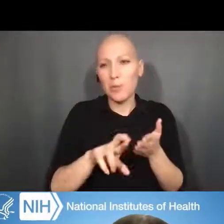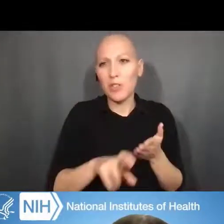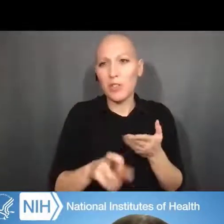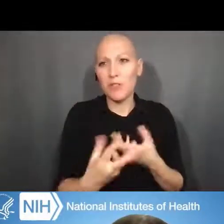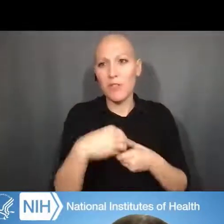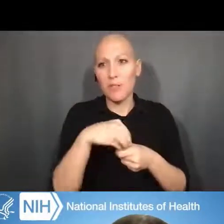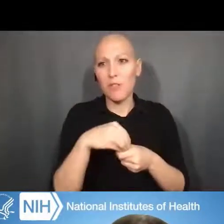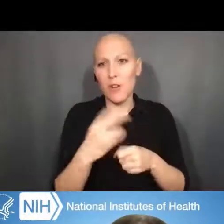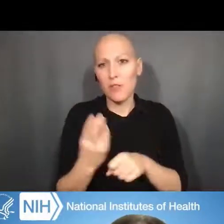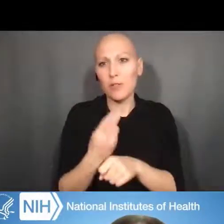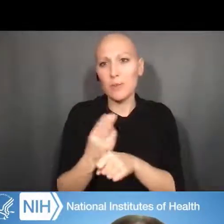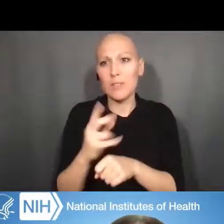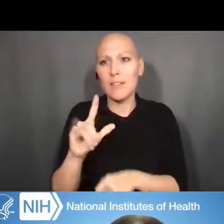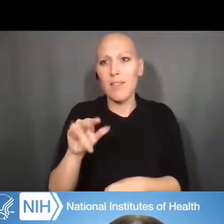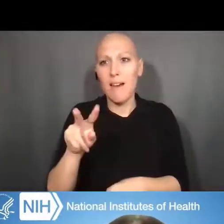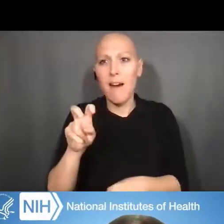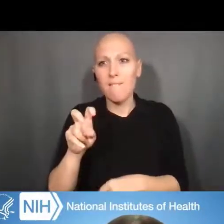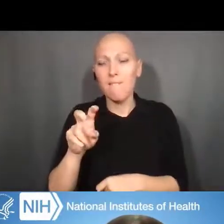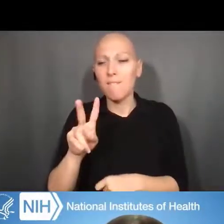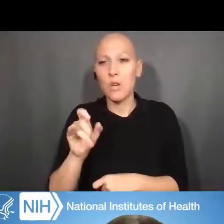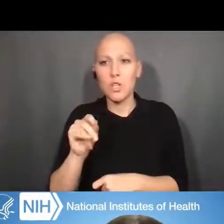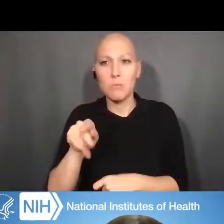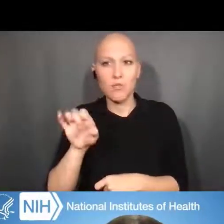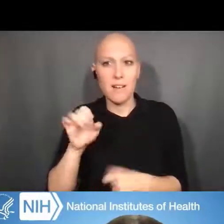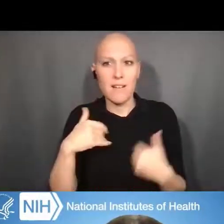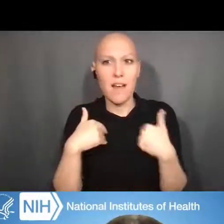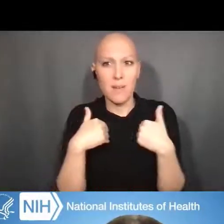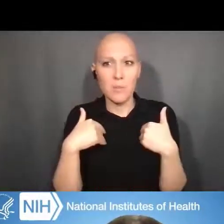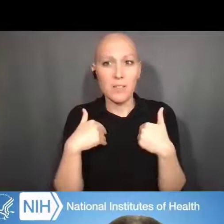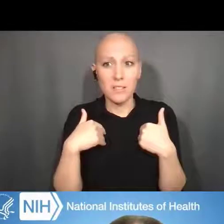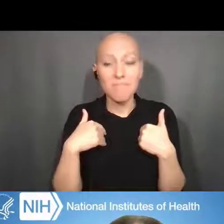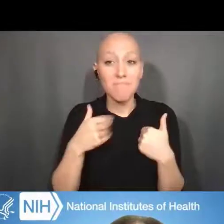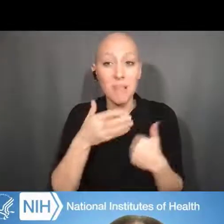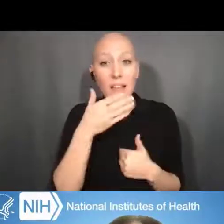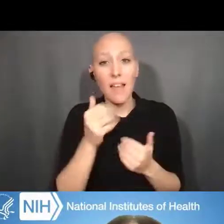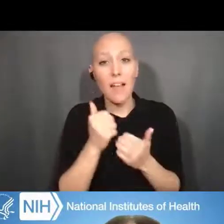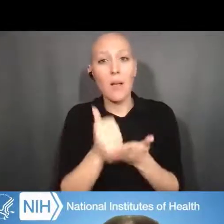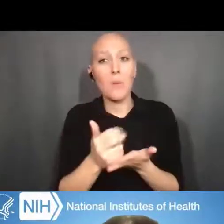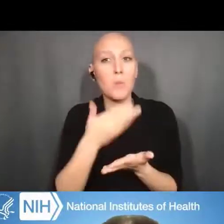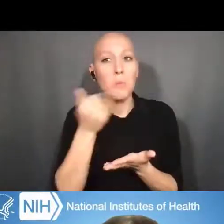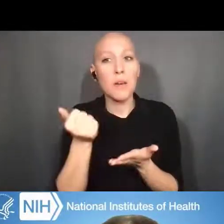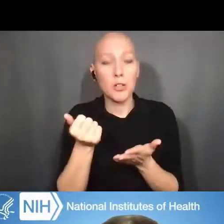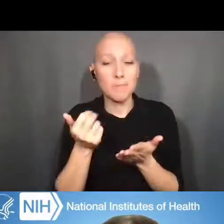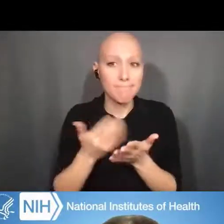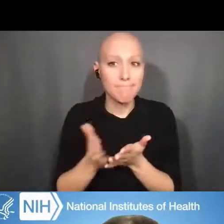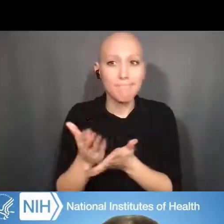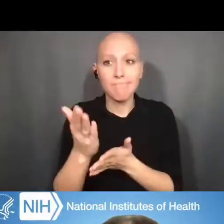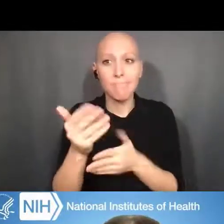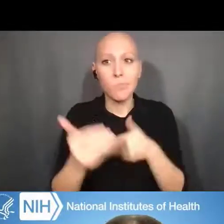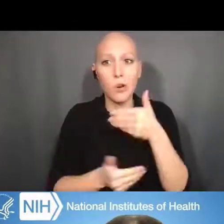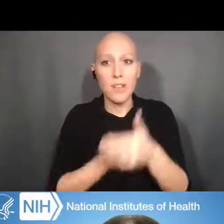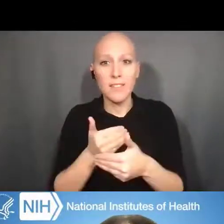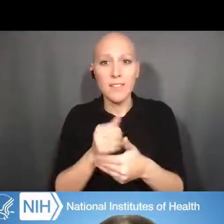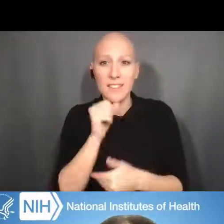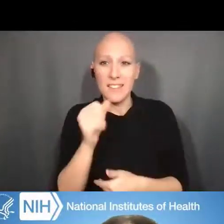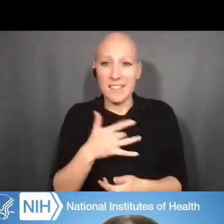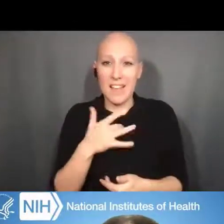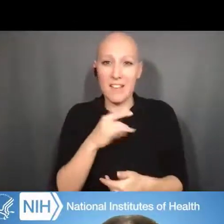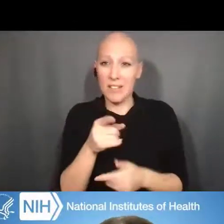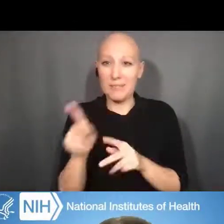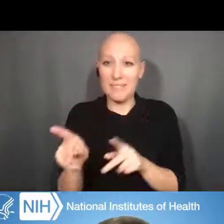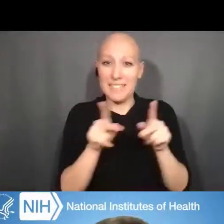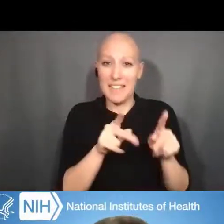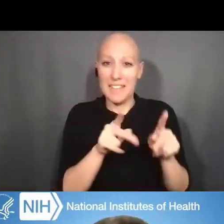live vertebrate animals, so you can better navigate the process and you won't feel like this poor guy spinning around in